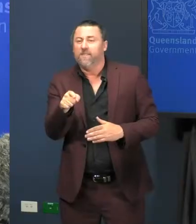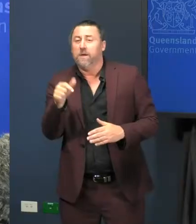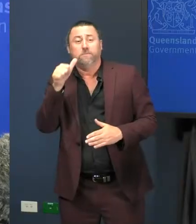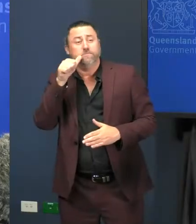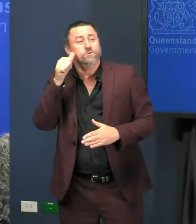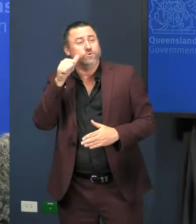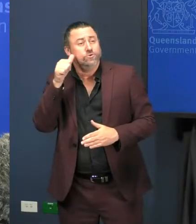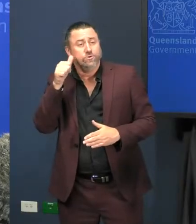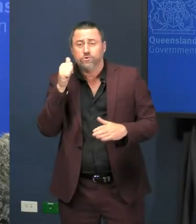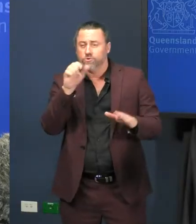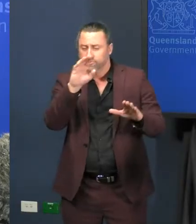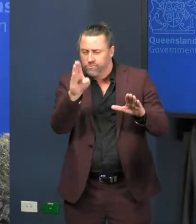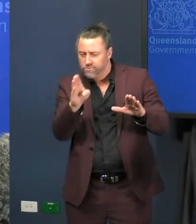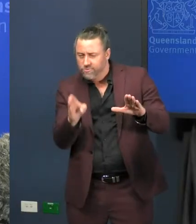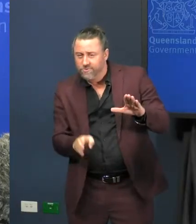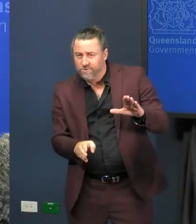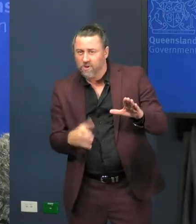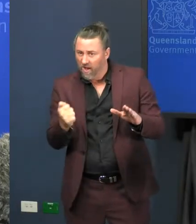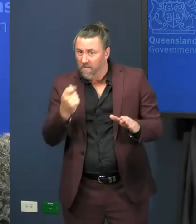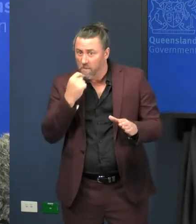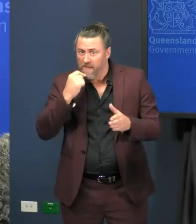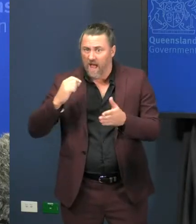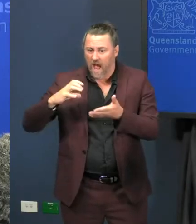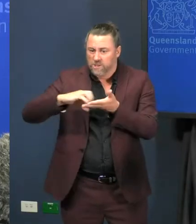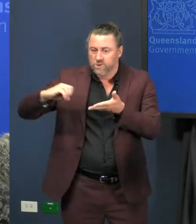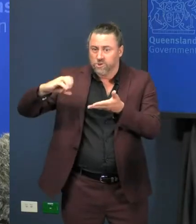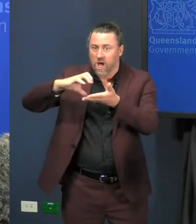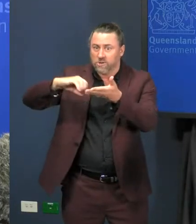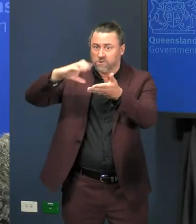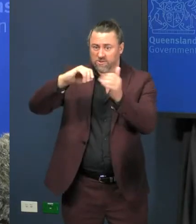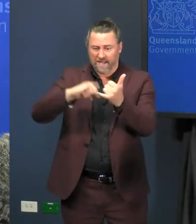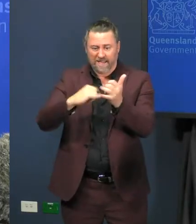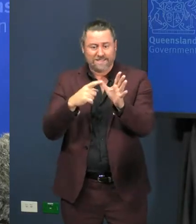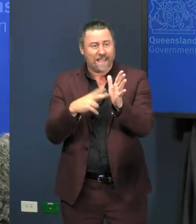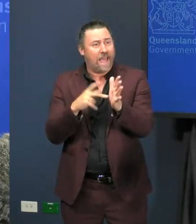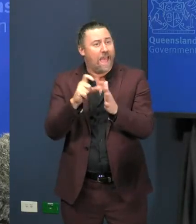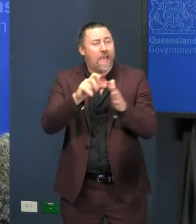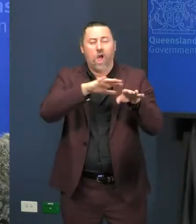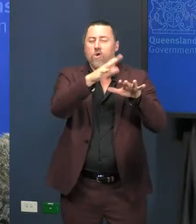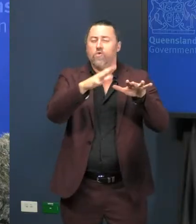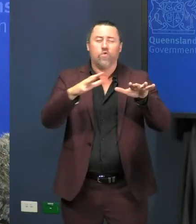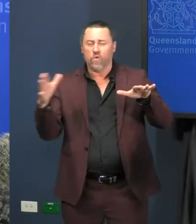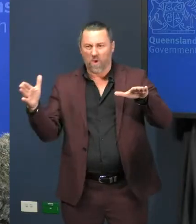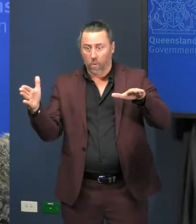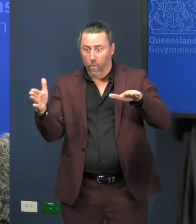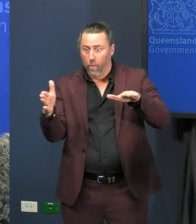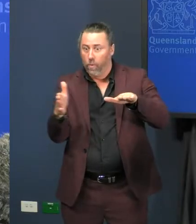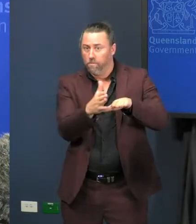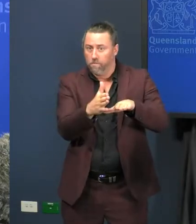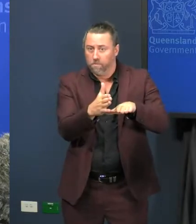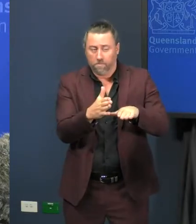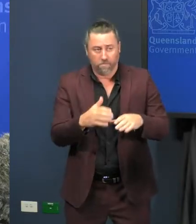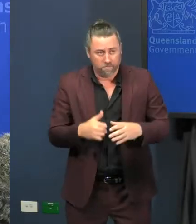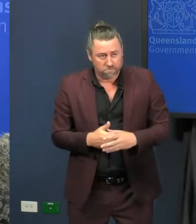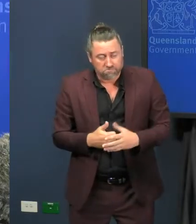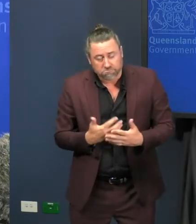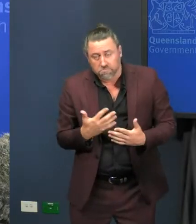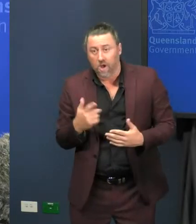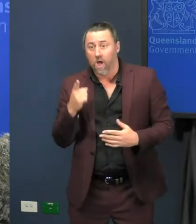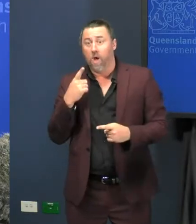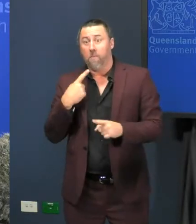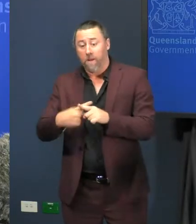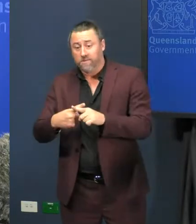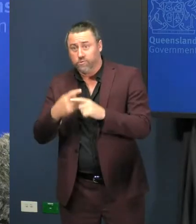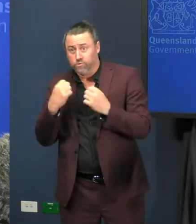Some coastal areas are potentially in the firing line, and with the prospect of that severe wind